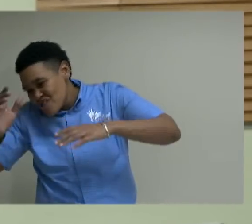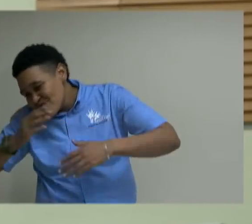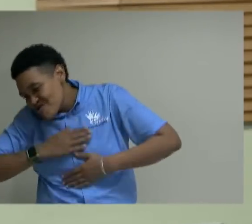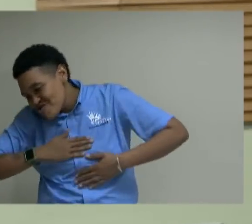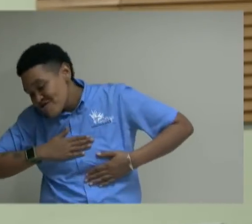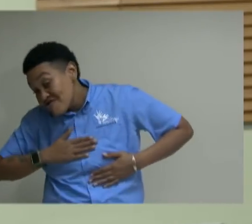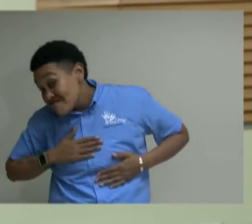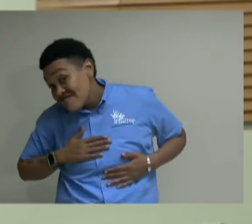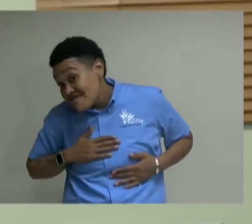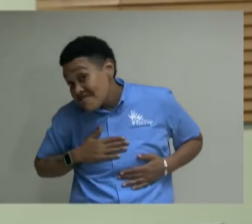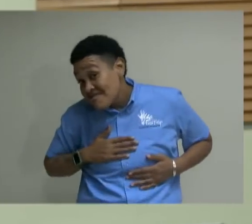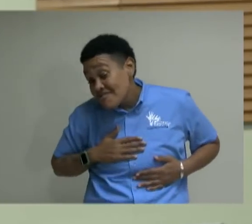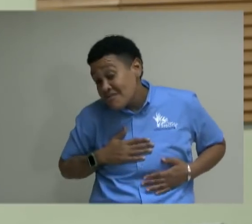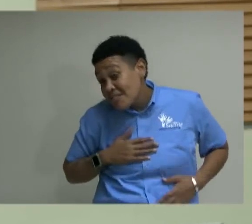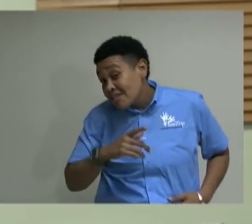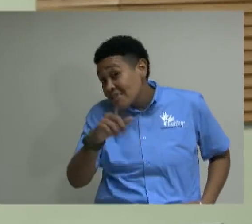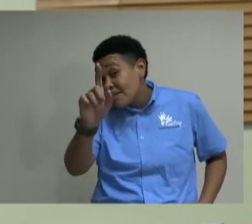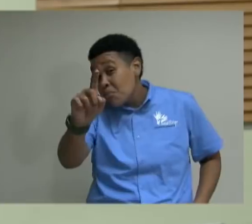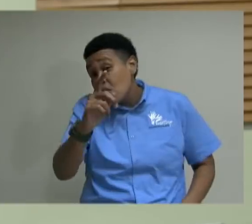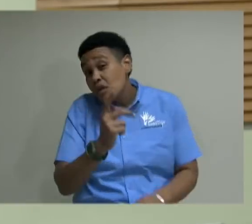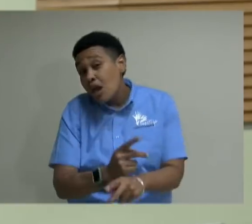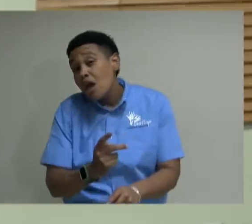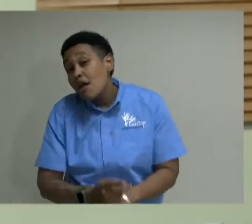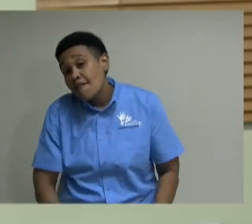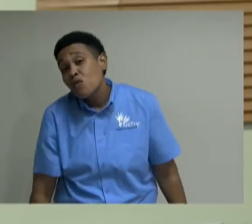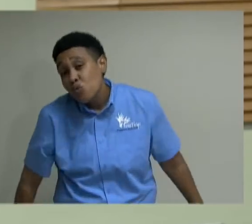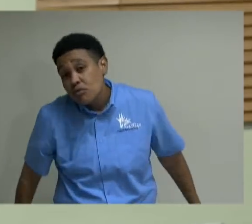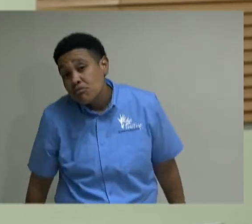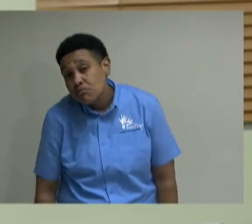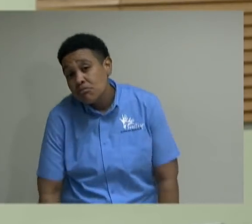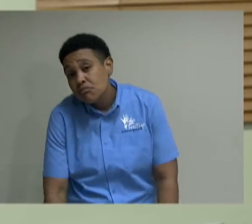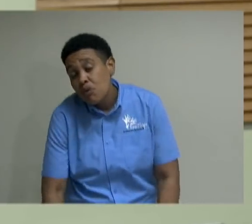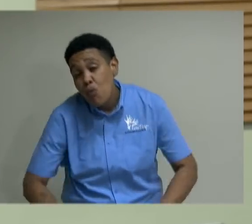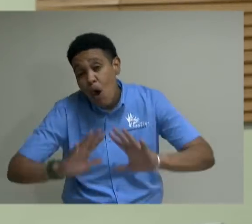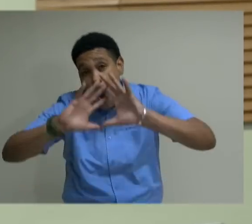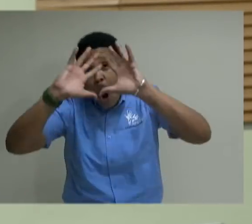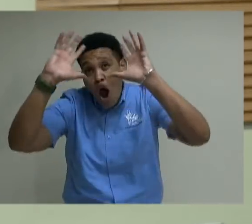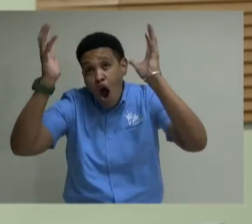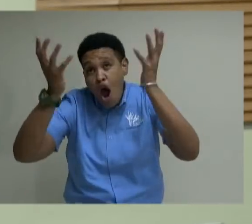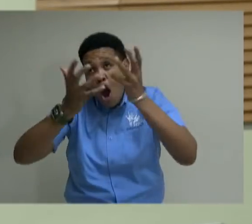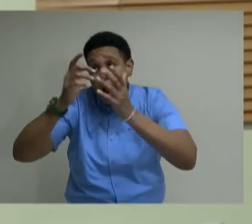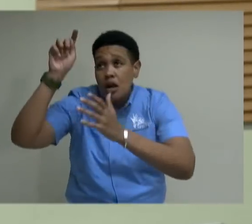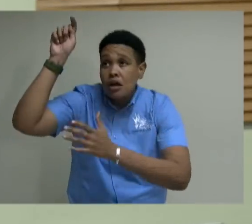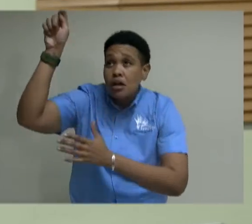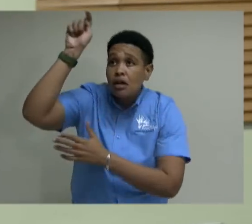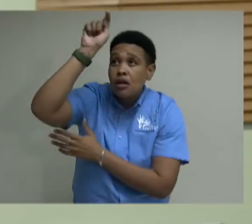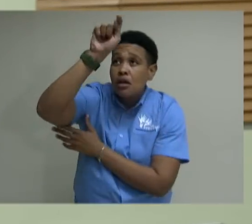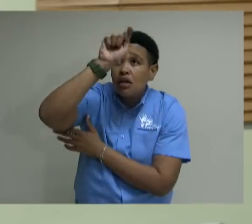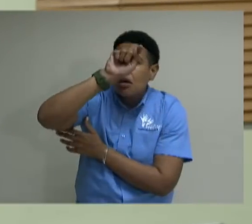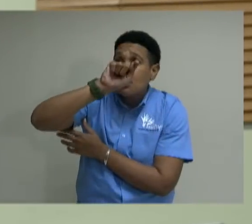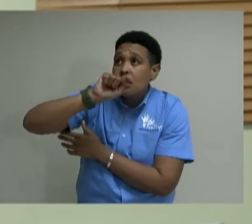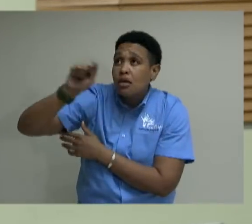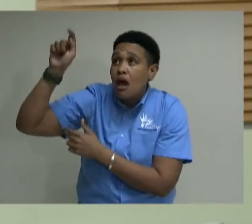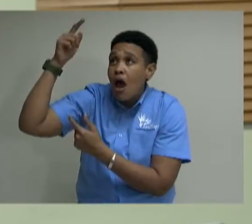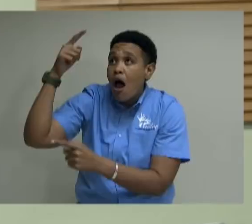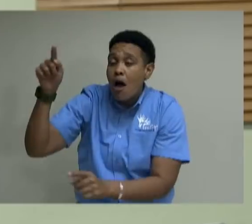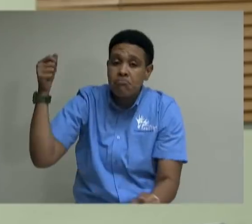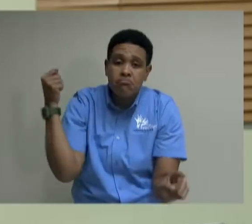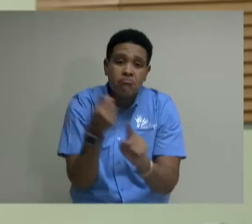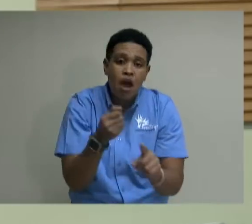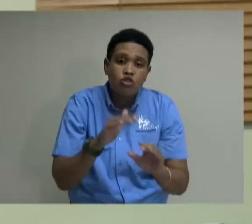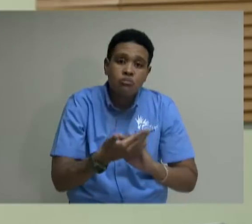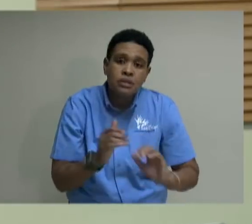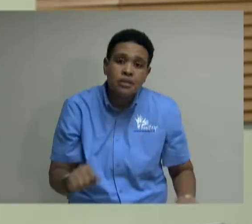there are various situations that are happening in countries around us that will affect what happens here. And